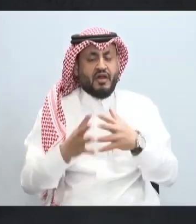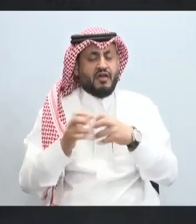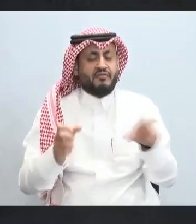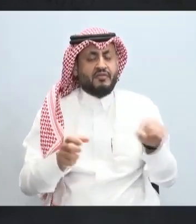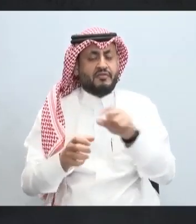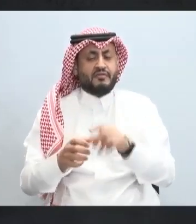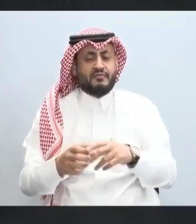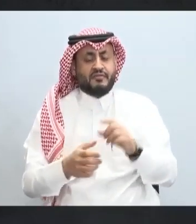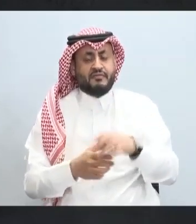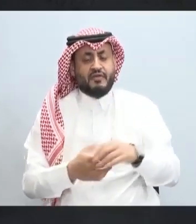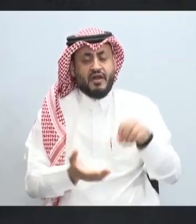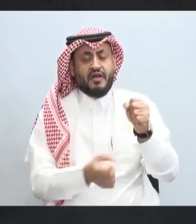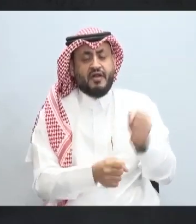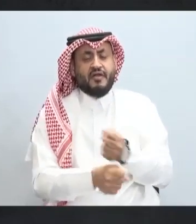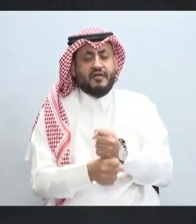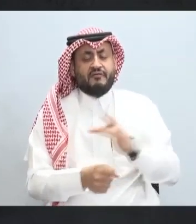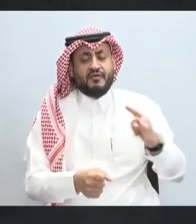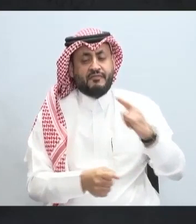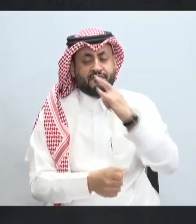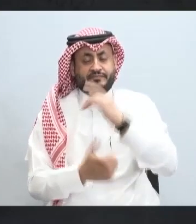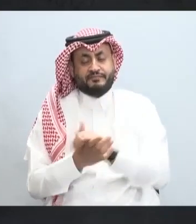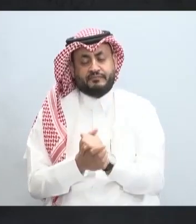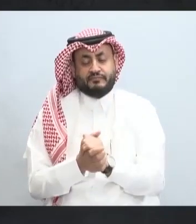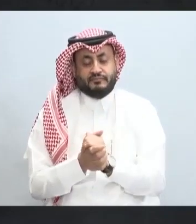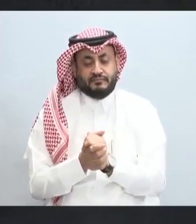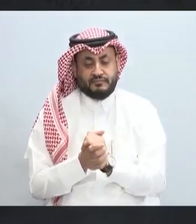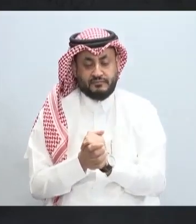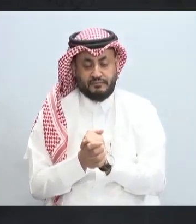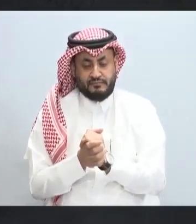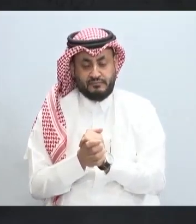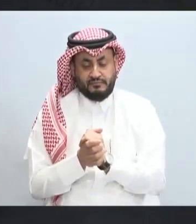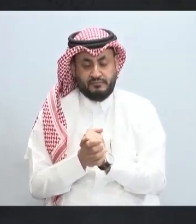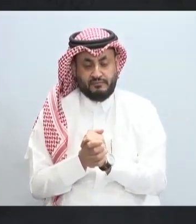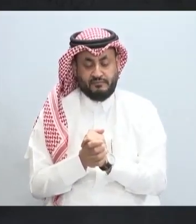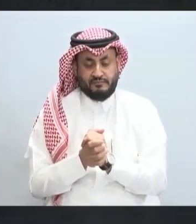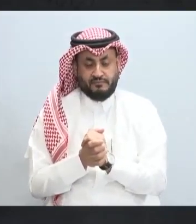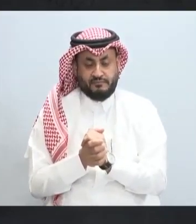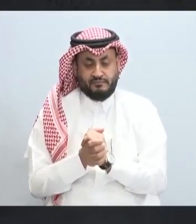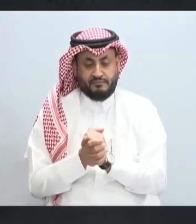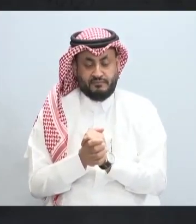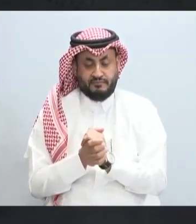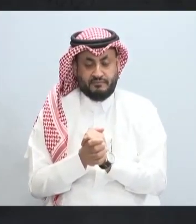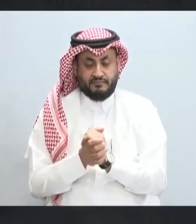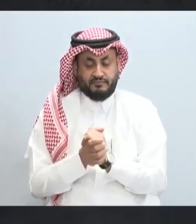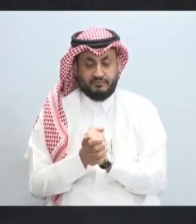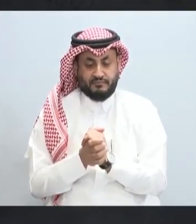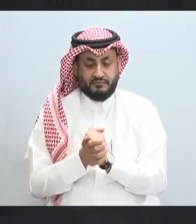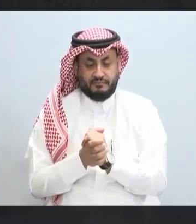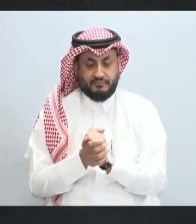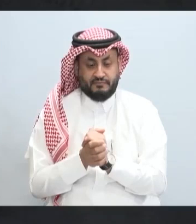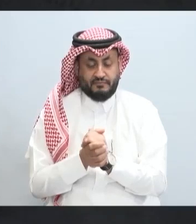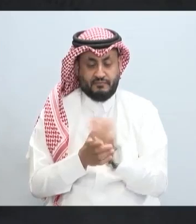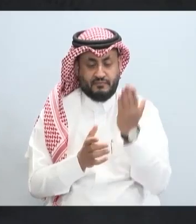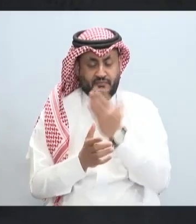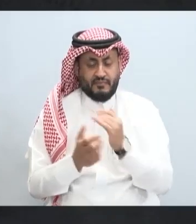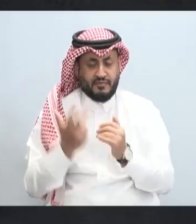kind of activities, the kind of things that we can do when we are traveling. Now let's read